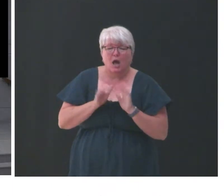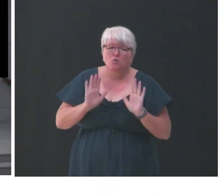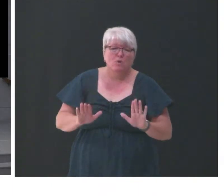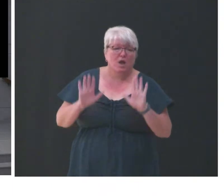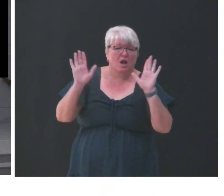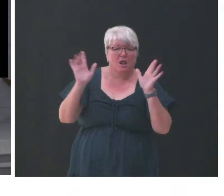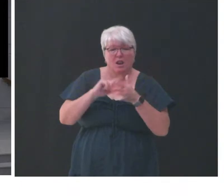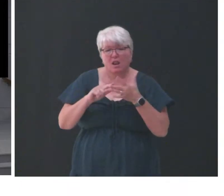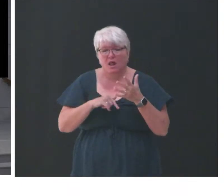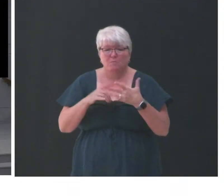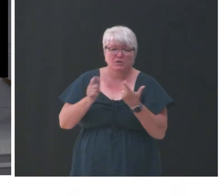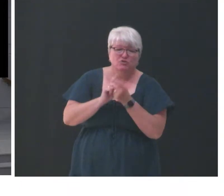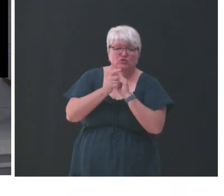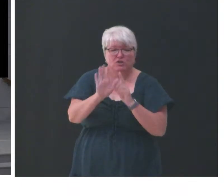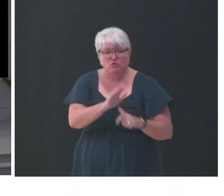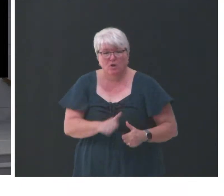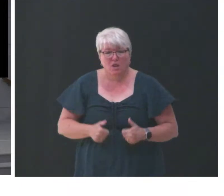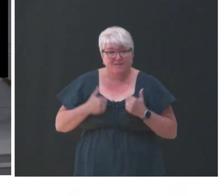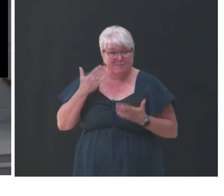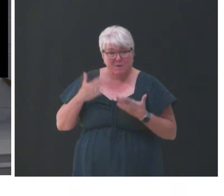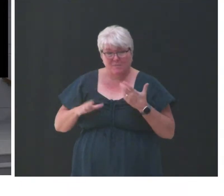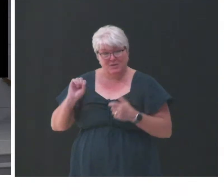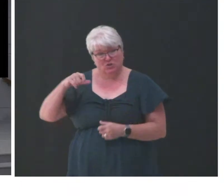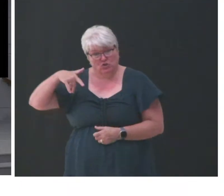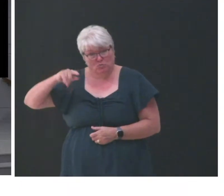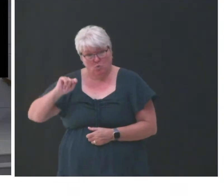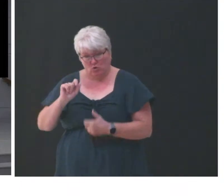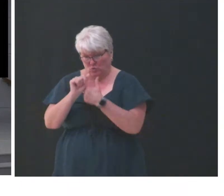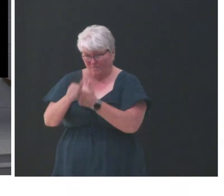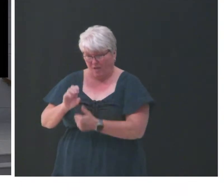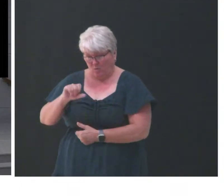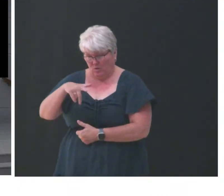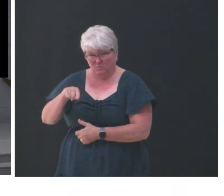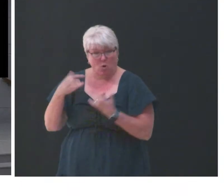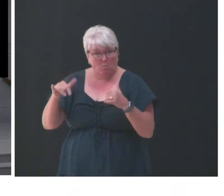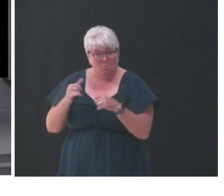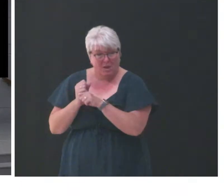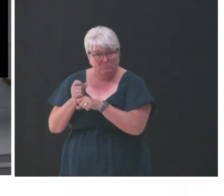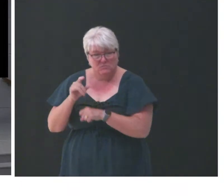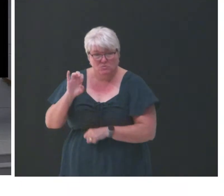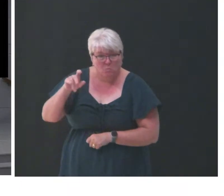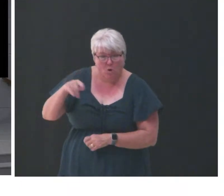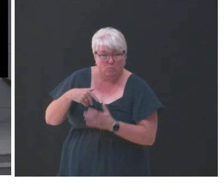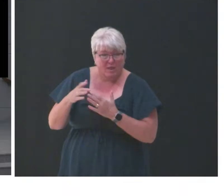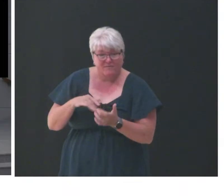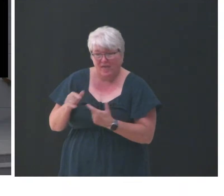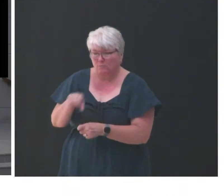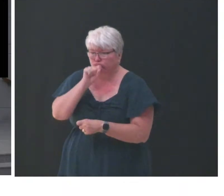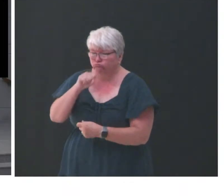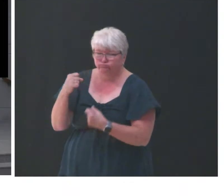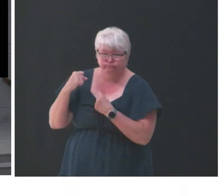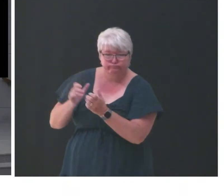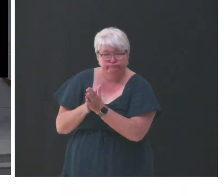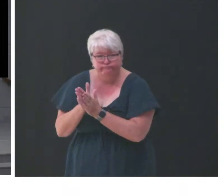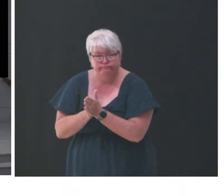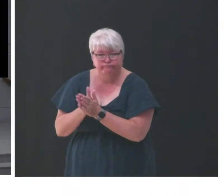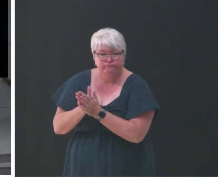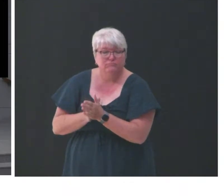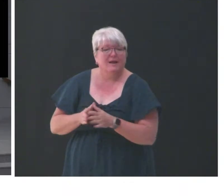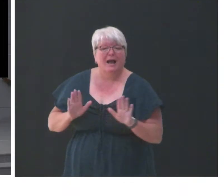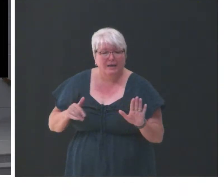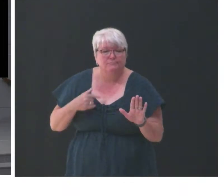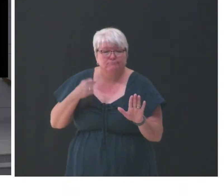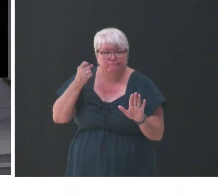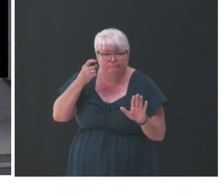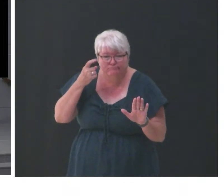is and how much it's changed your life. Maybe it's a sport. You follow a sport or you play a sport and that is your love, that is your passion, that is your... Listen, I